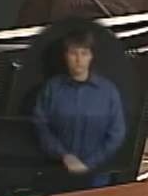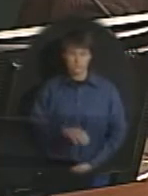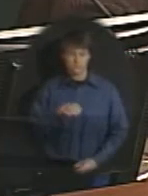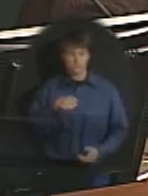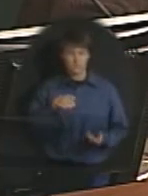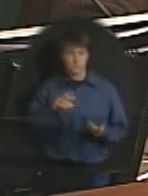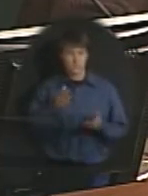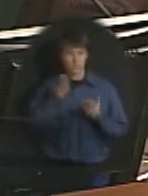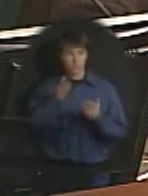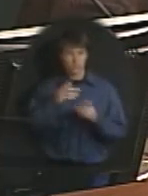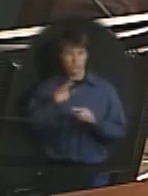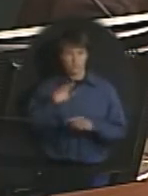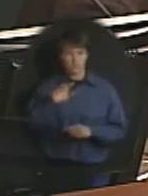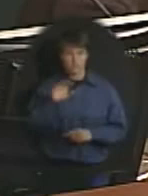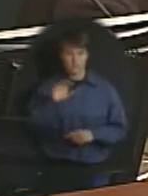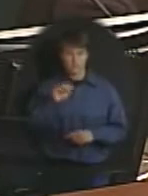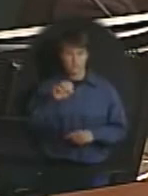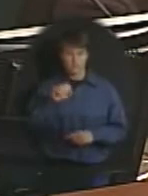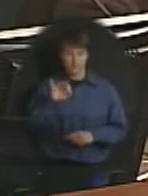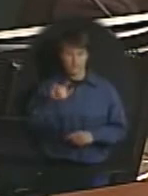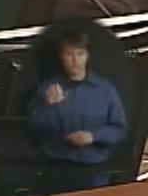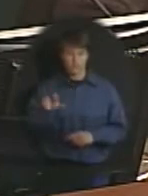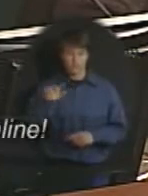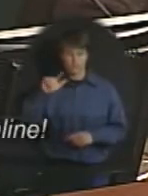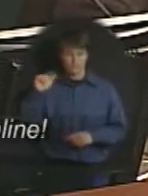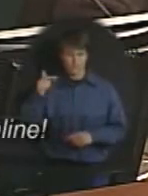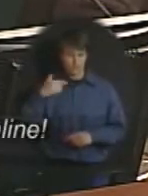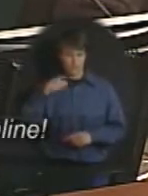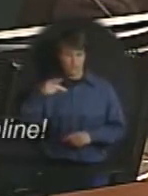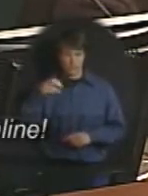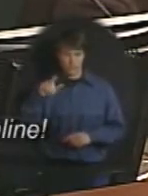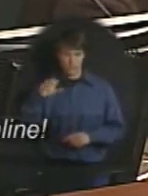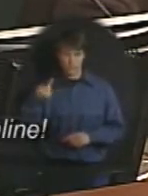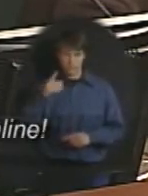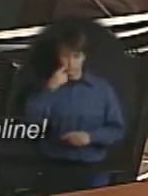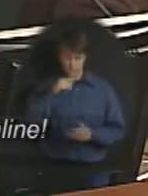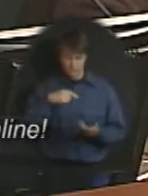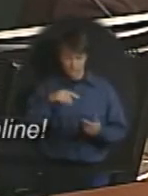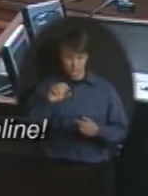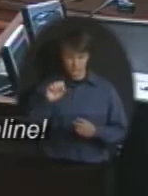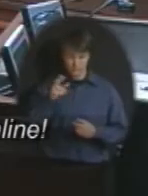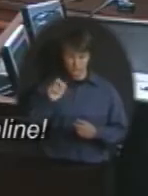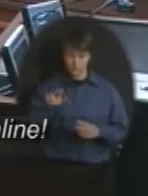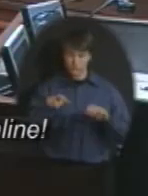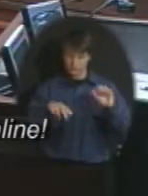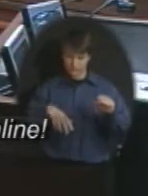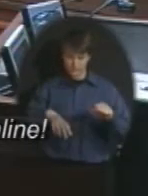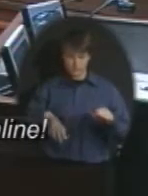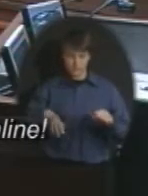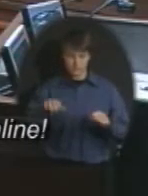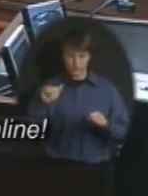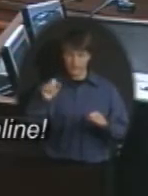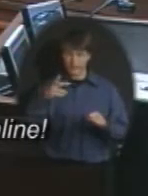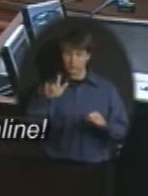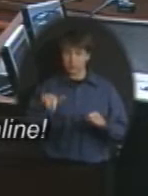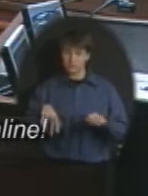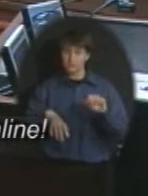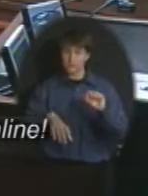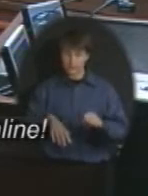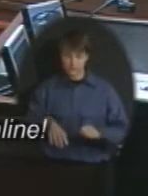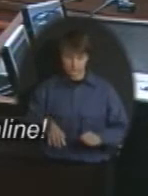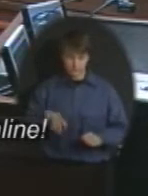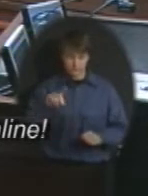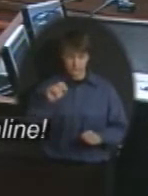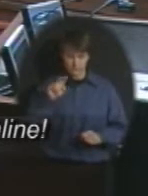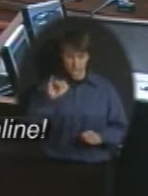Ms. Hibbs, we have a motion by Ms. Felter and a second by Mr. Poland. Would you call the roll, please? Mr. Scheer? Yes. Ms. Ashley? Yes.